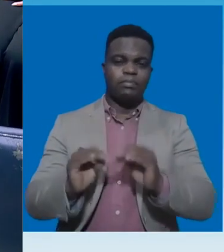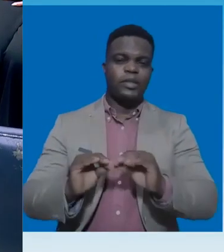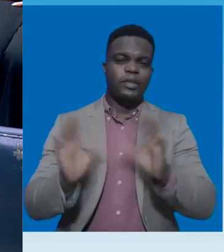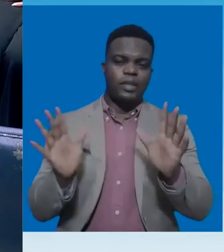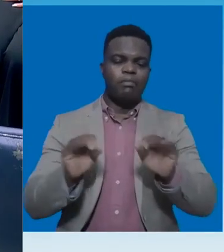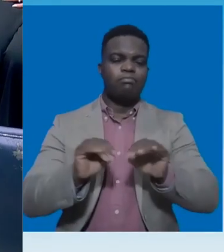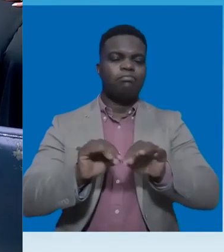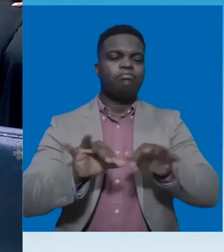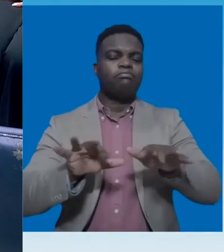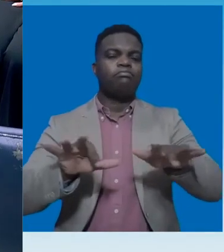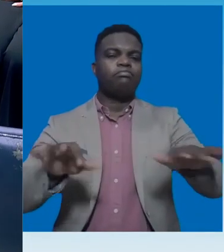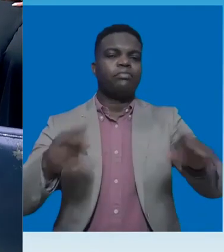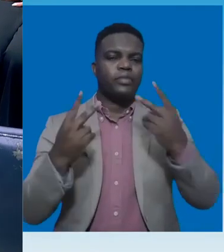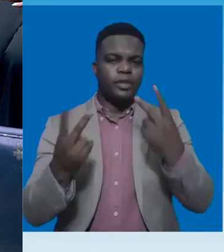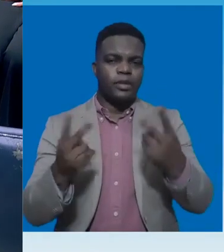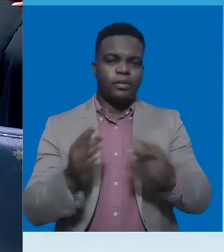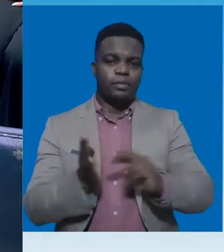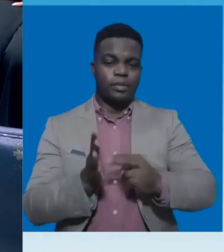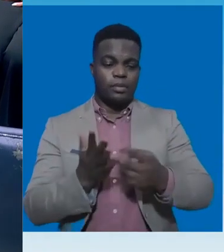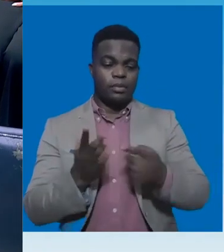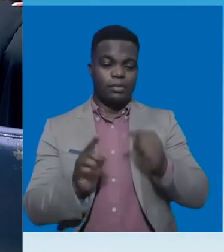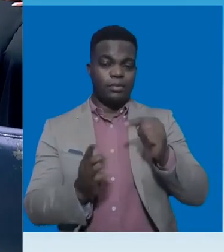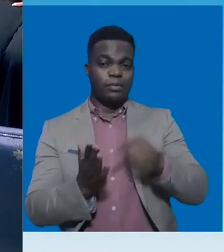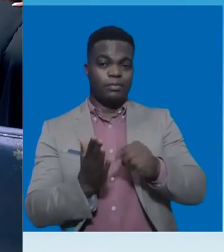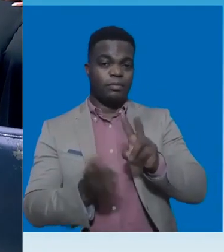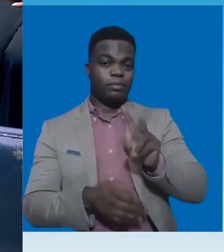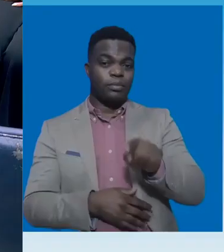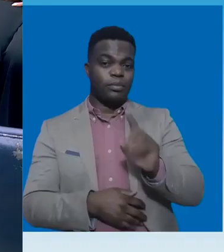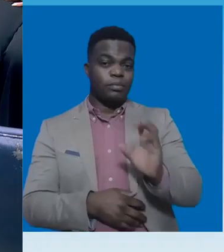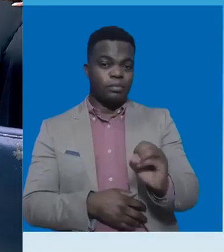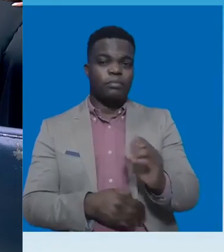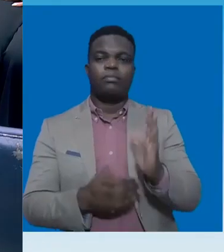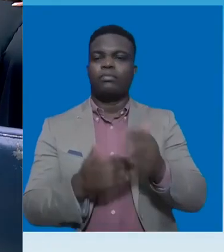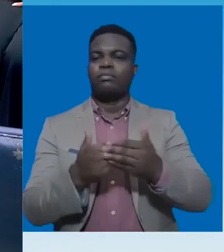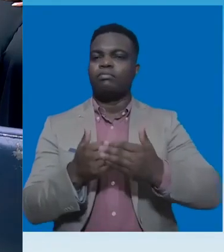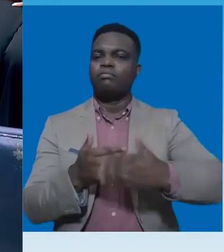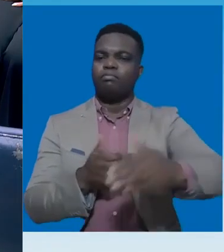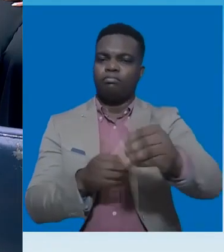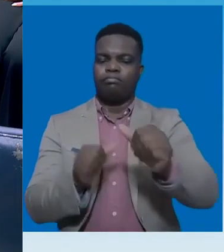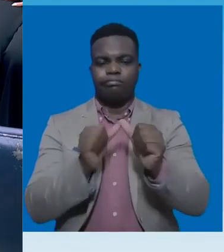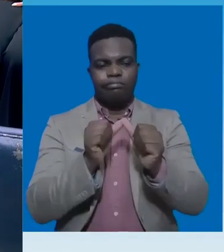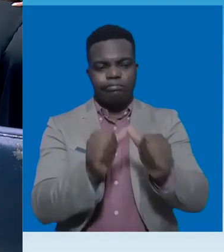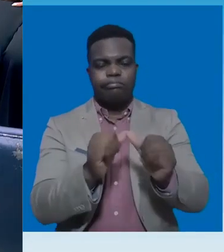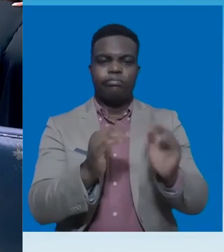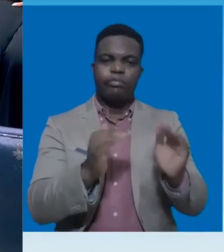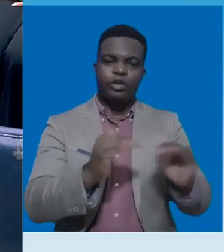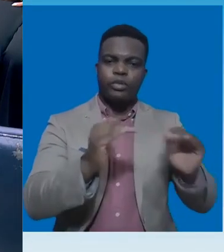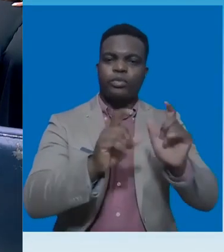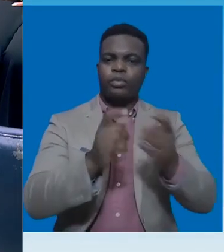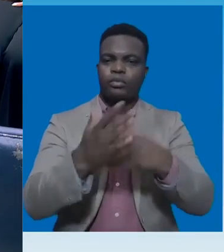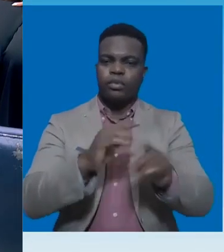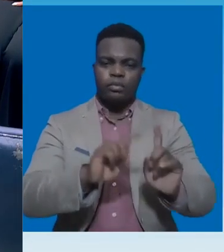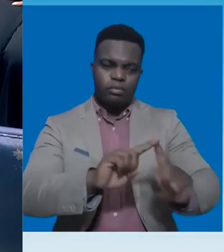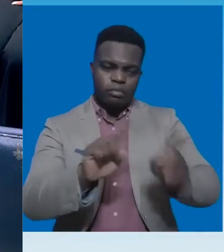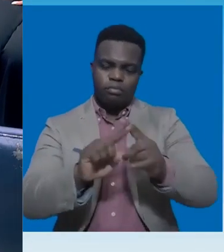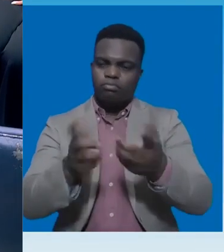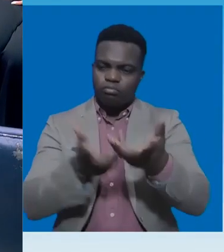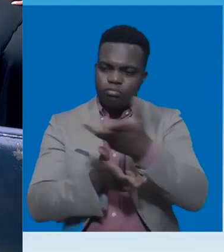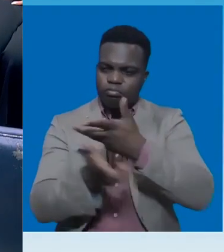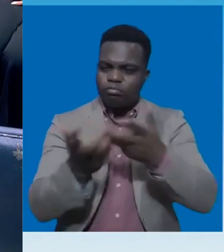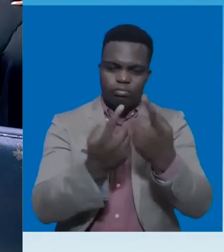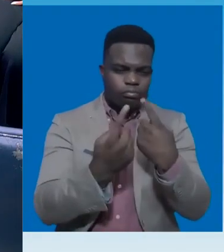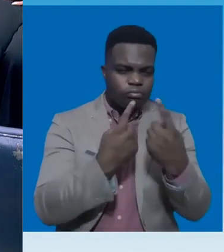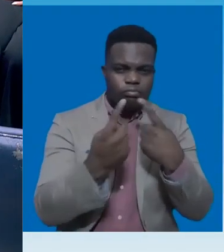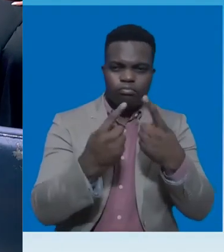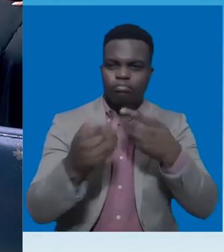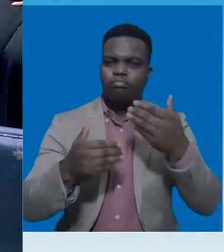its engagement with organizations of persons with disabilities. For Finland, one priority stands out,